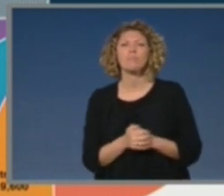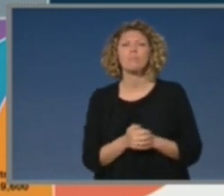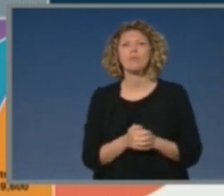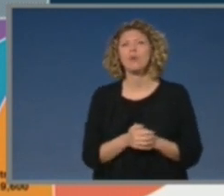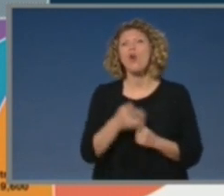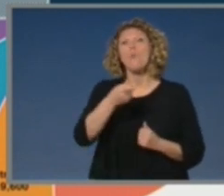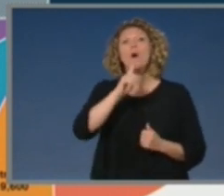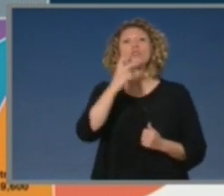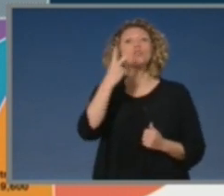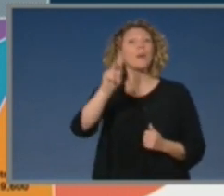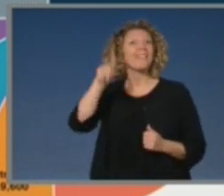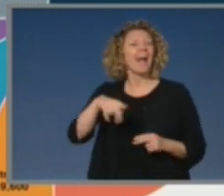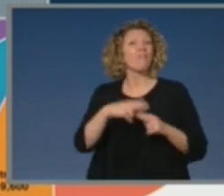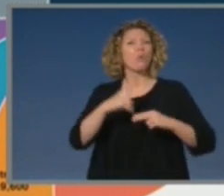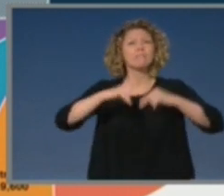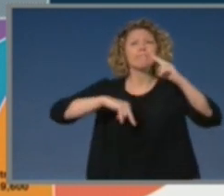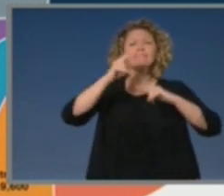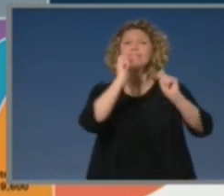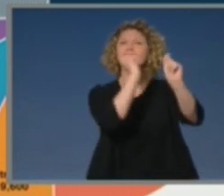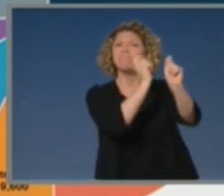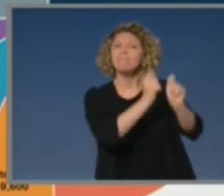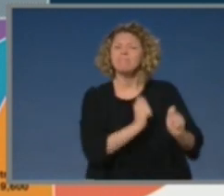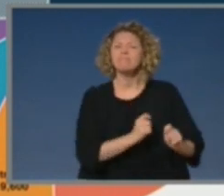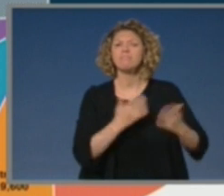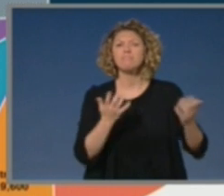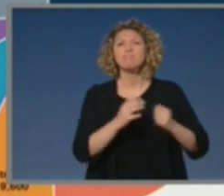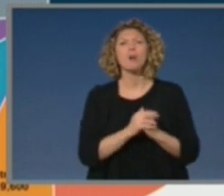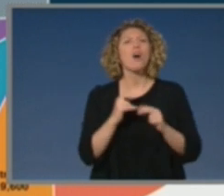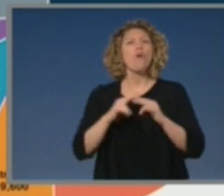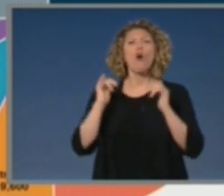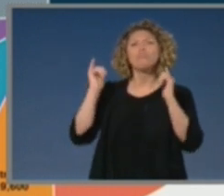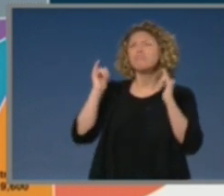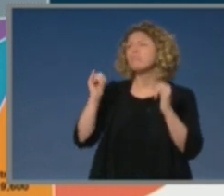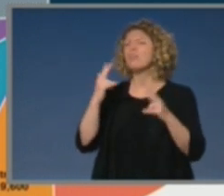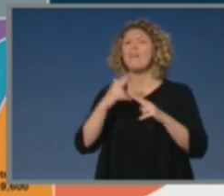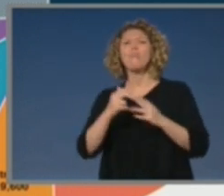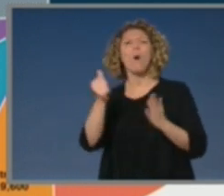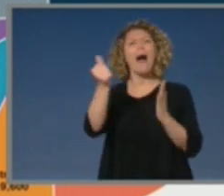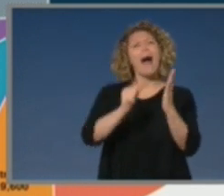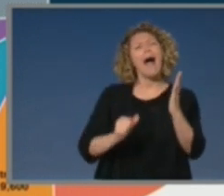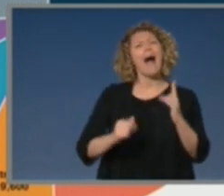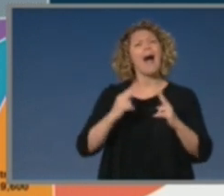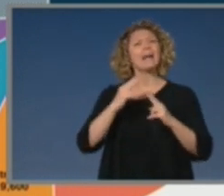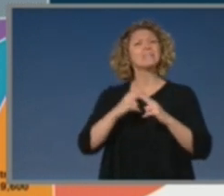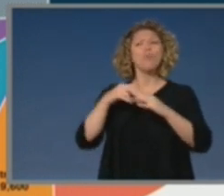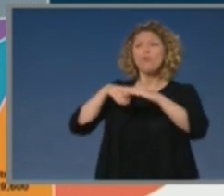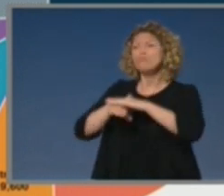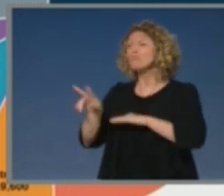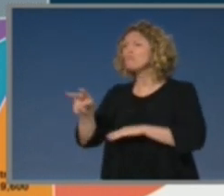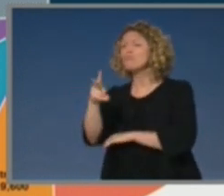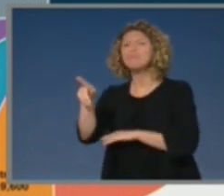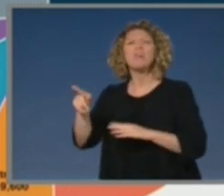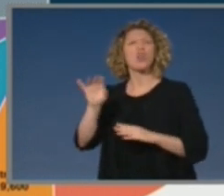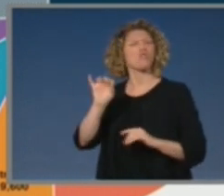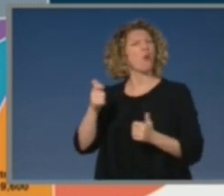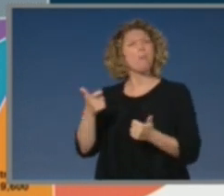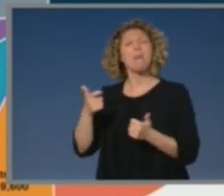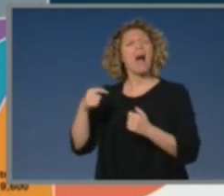construction jobs, arts and recreation services around 108,000. The broader remaining industries, you can see